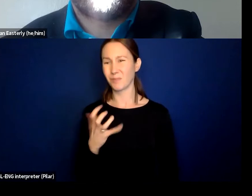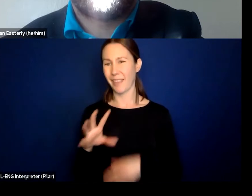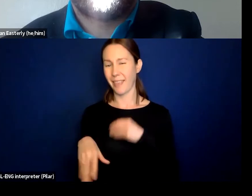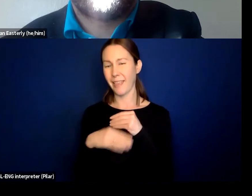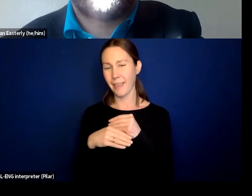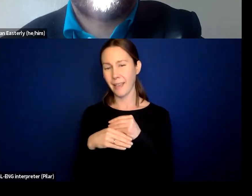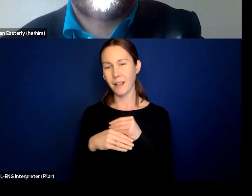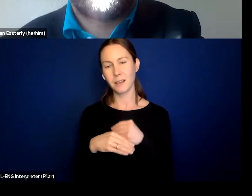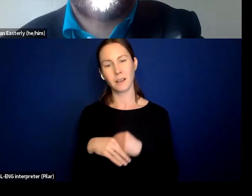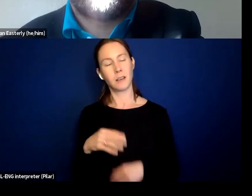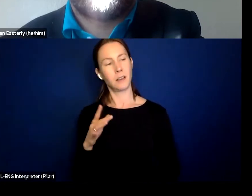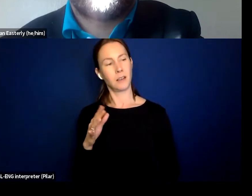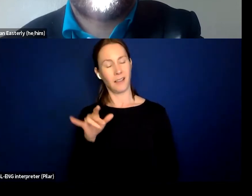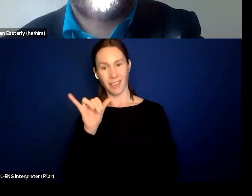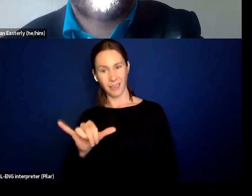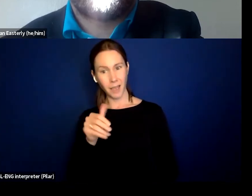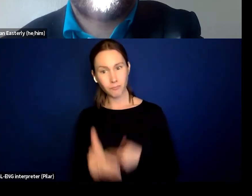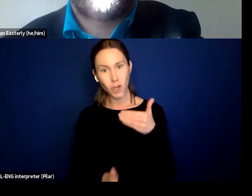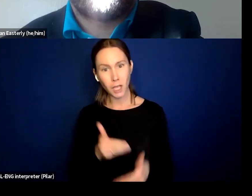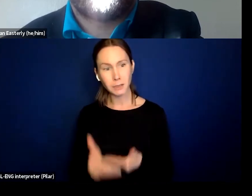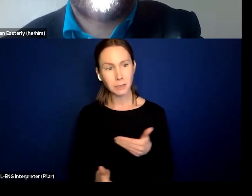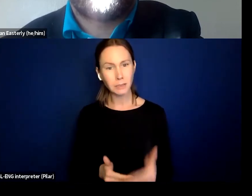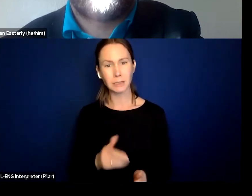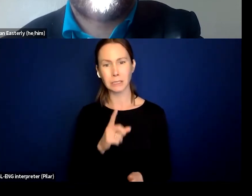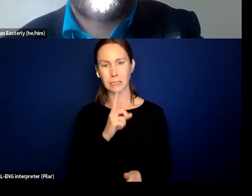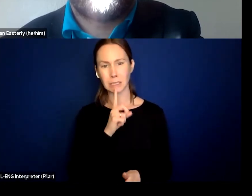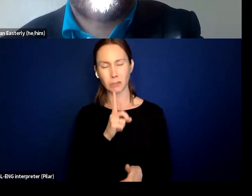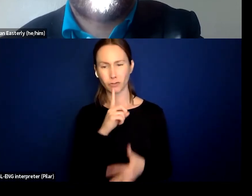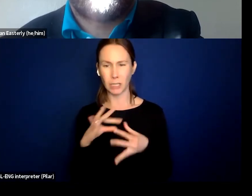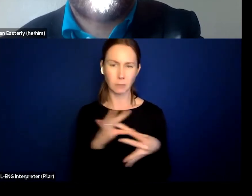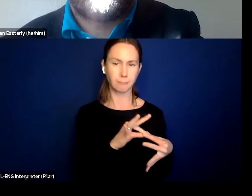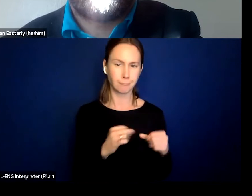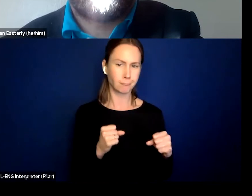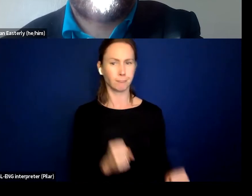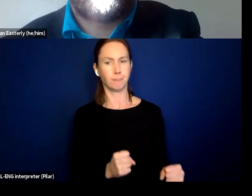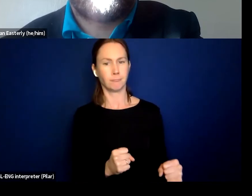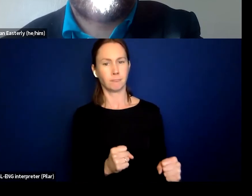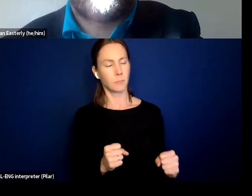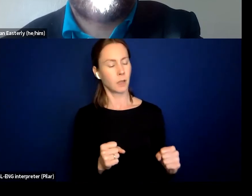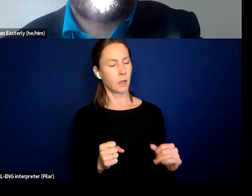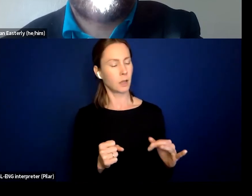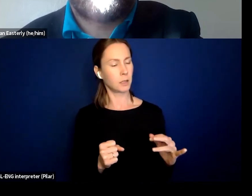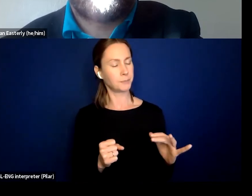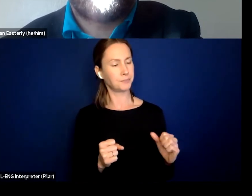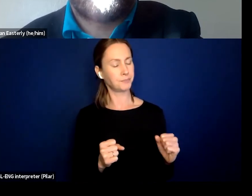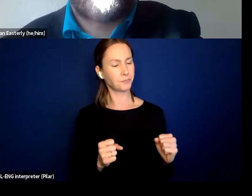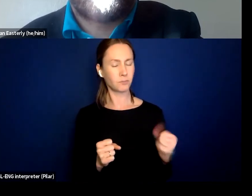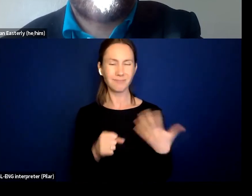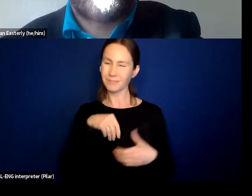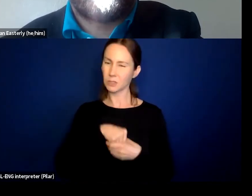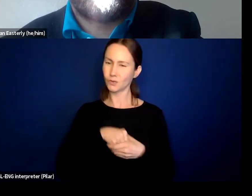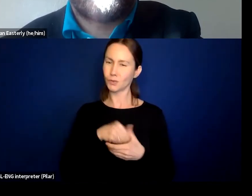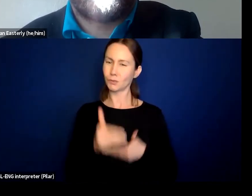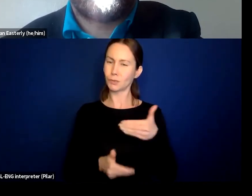is that process is also married to an internal process